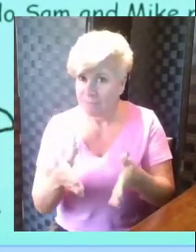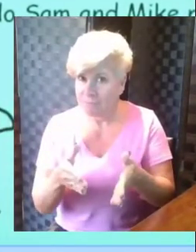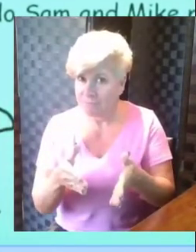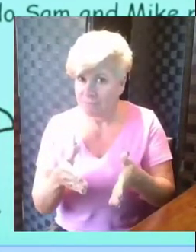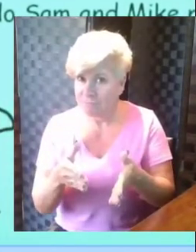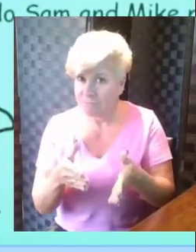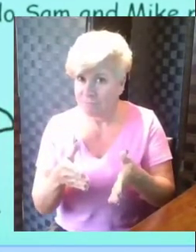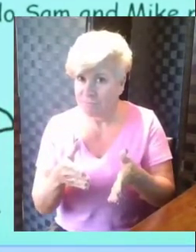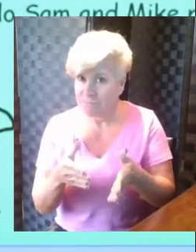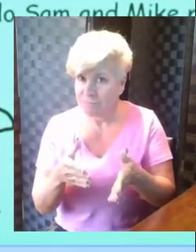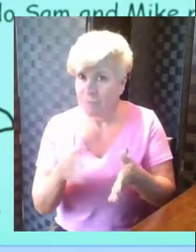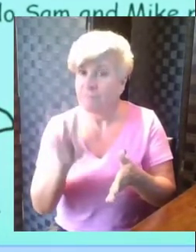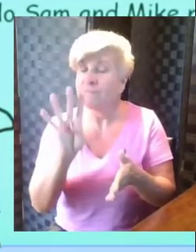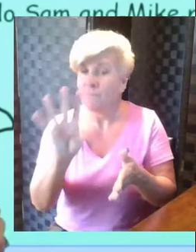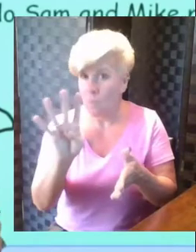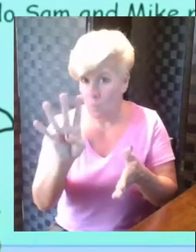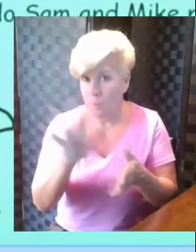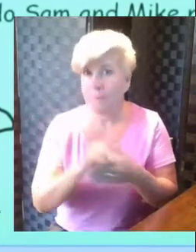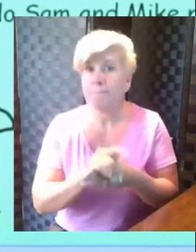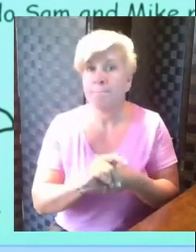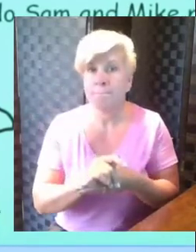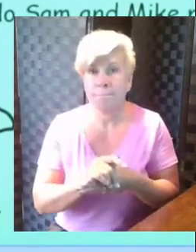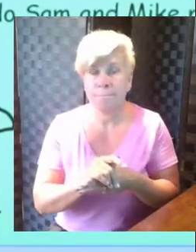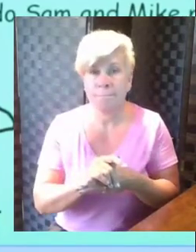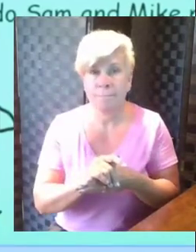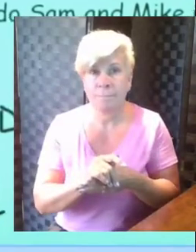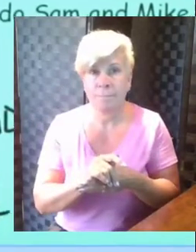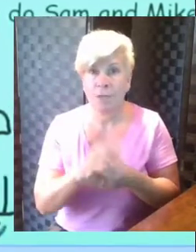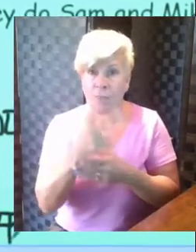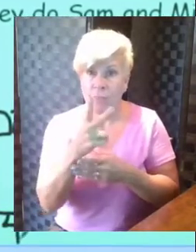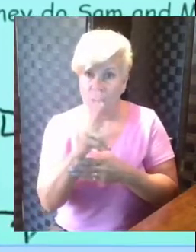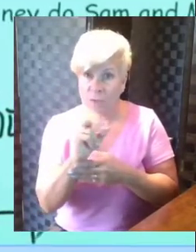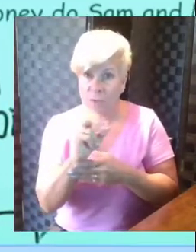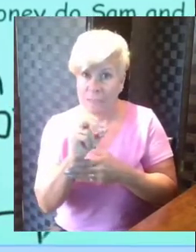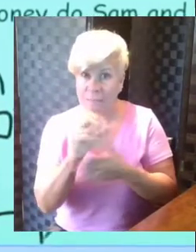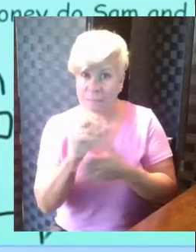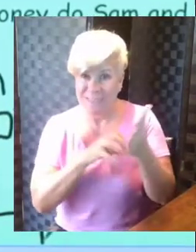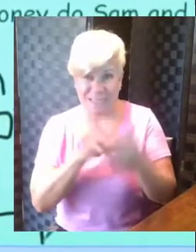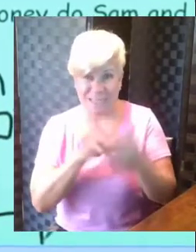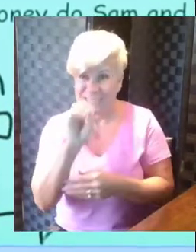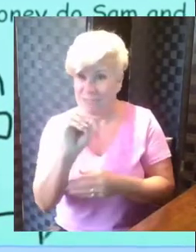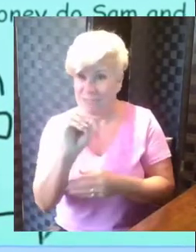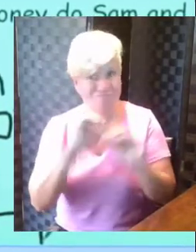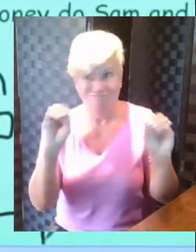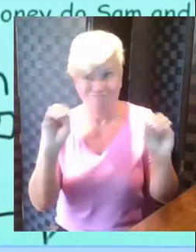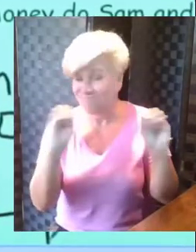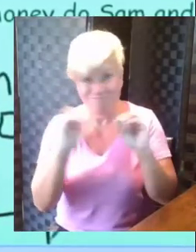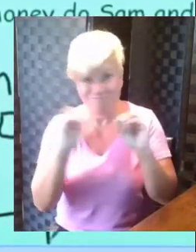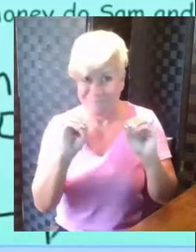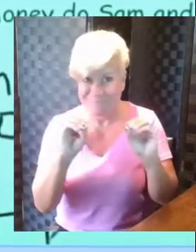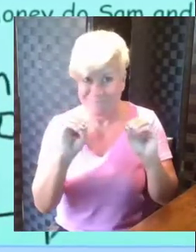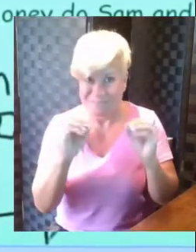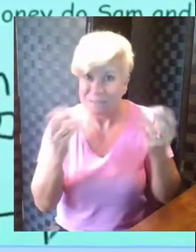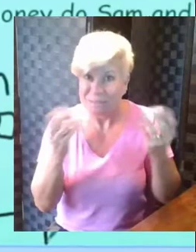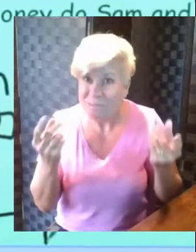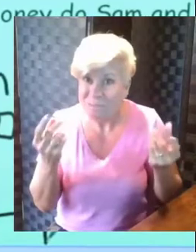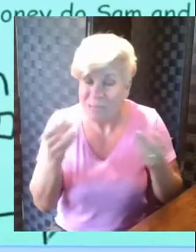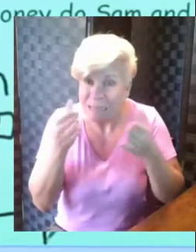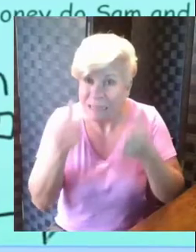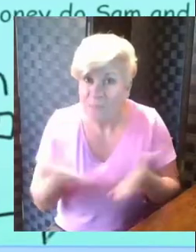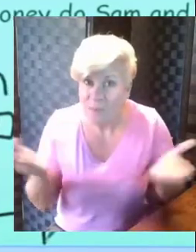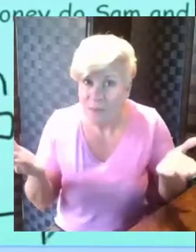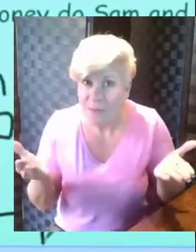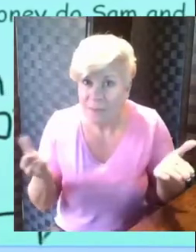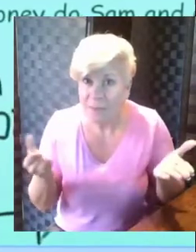here? Leaves me with 4, right? I've got 30, I don't need to take away any. What does that leave me